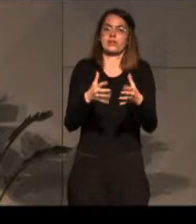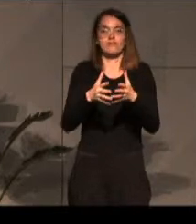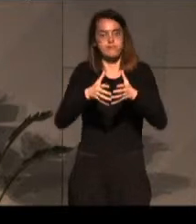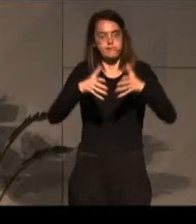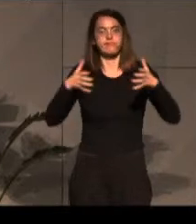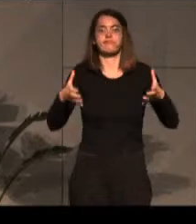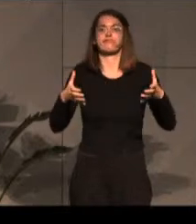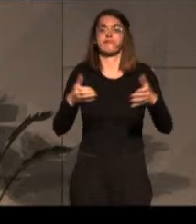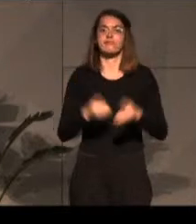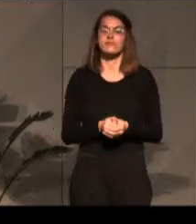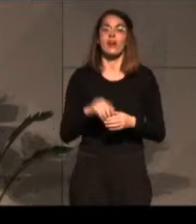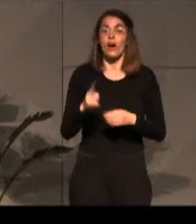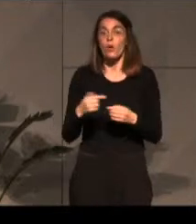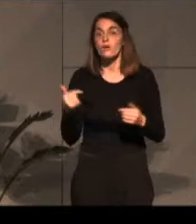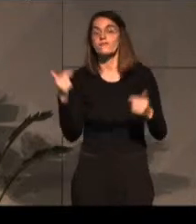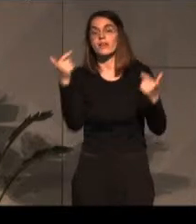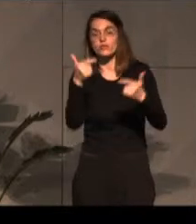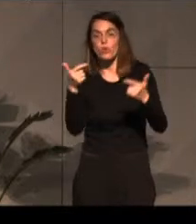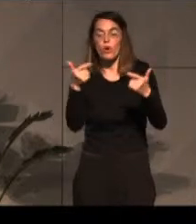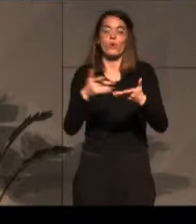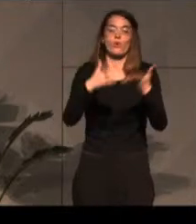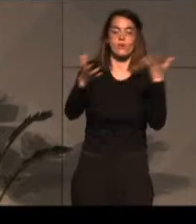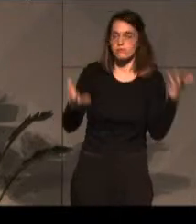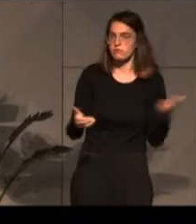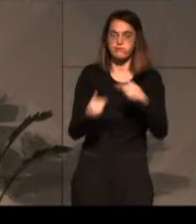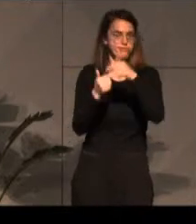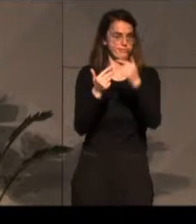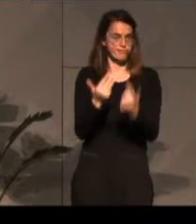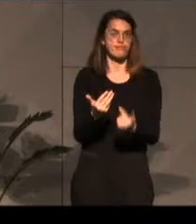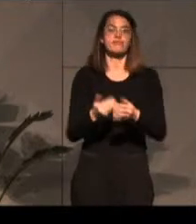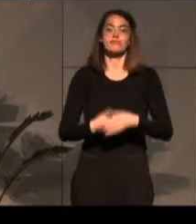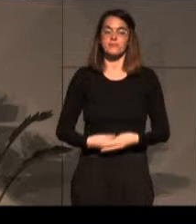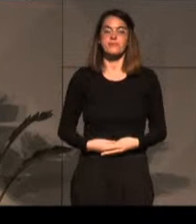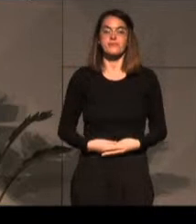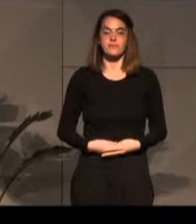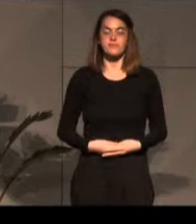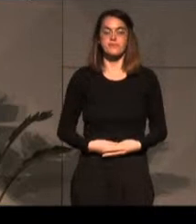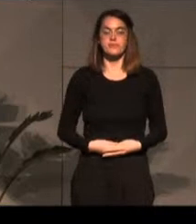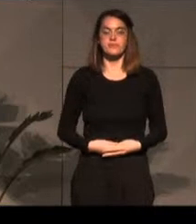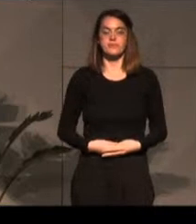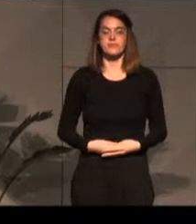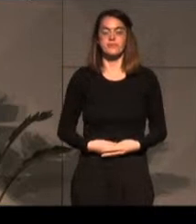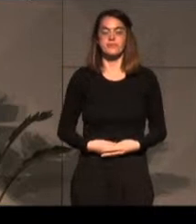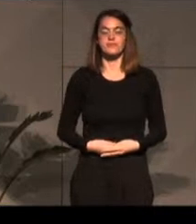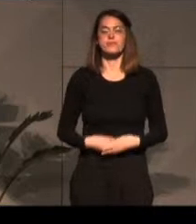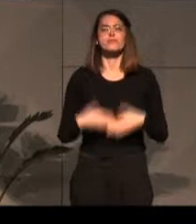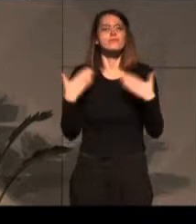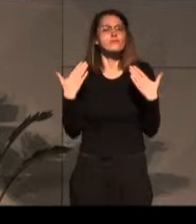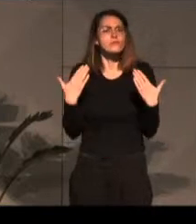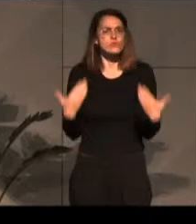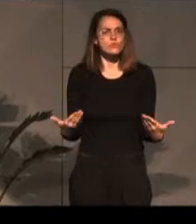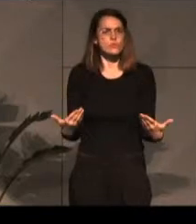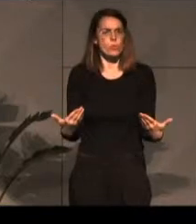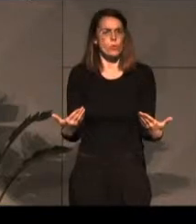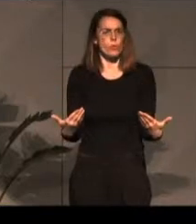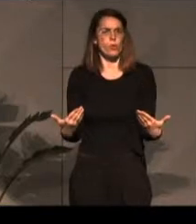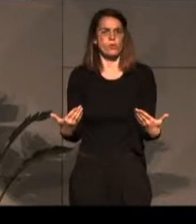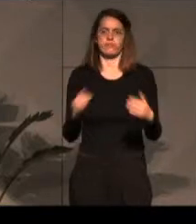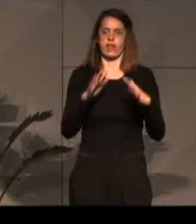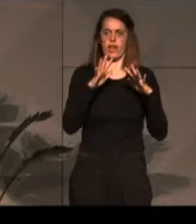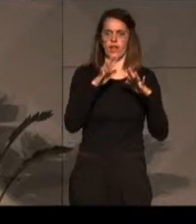ship that came to support the Polar Stern ship. So this really was